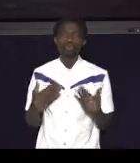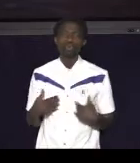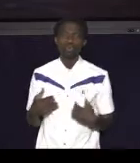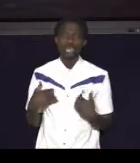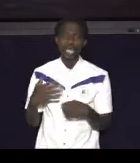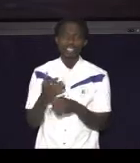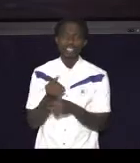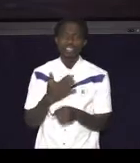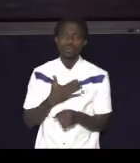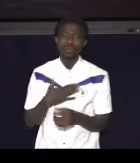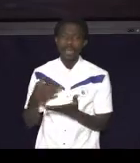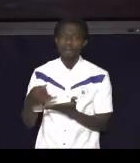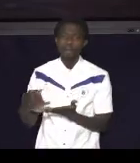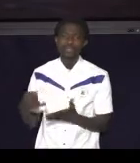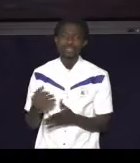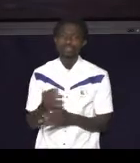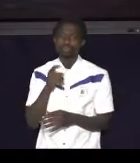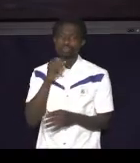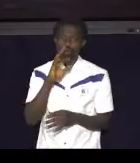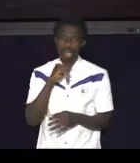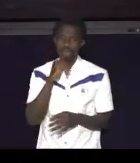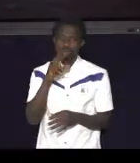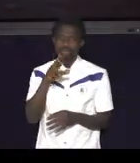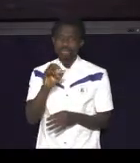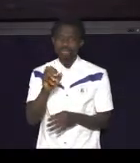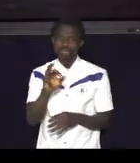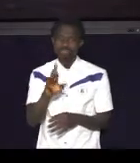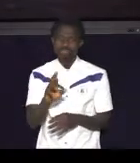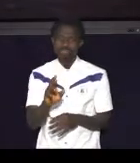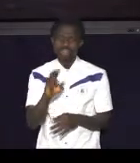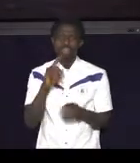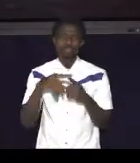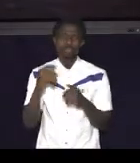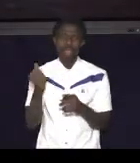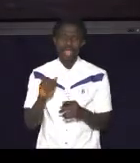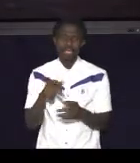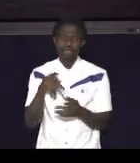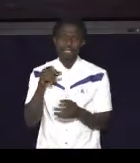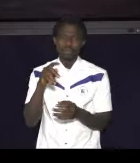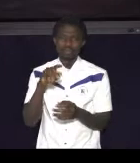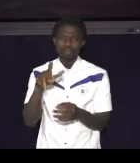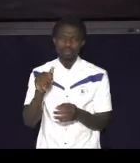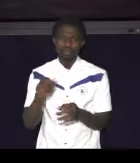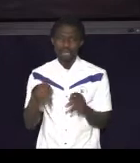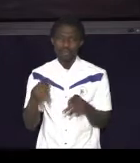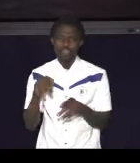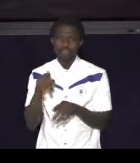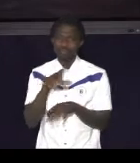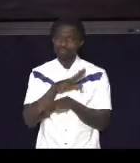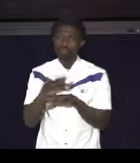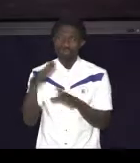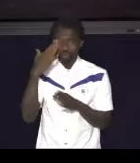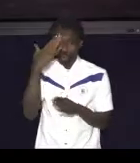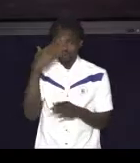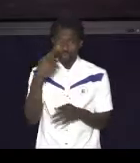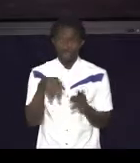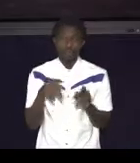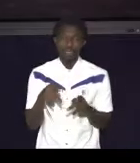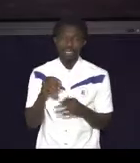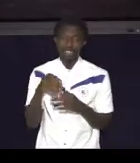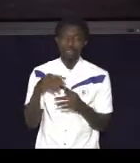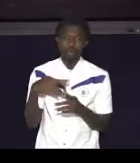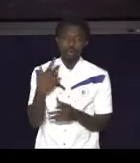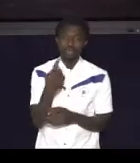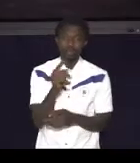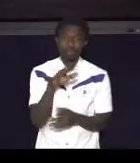taken my pencil. You are not referring to any particular person because you do not know the person or